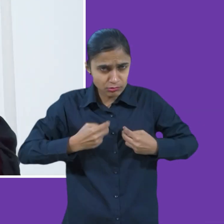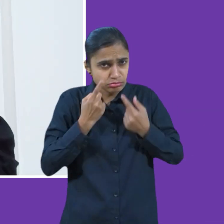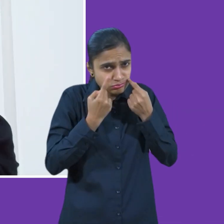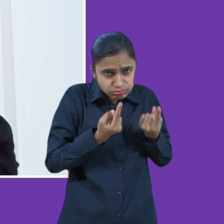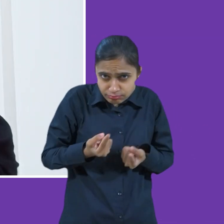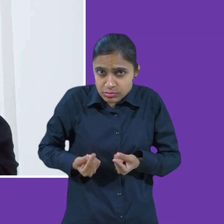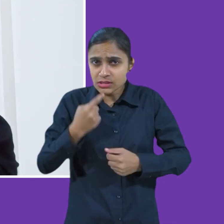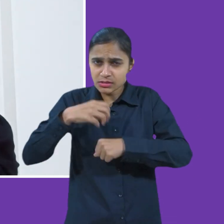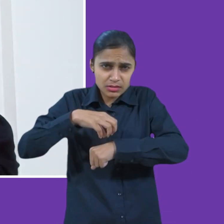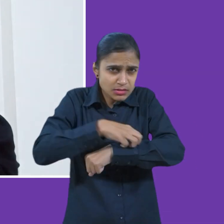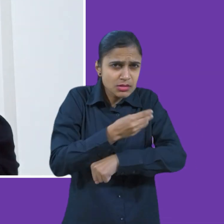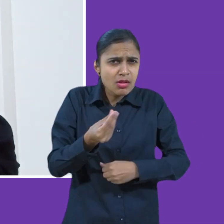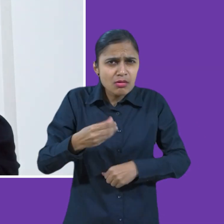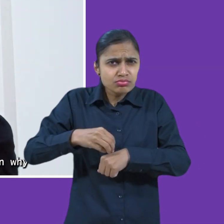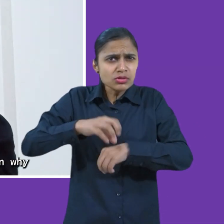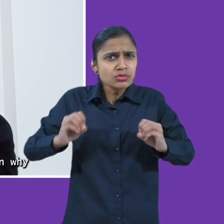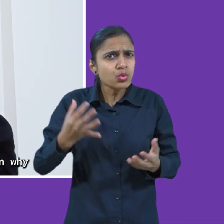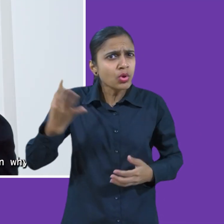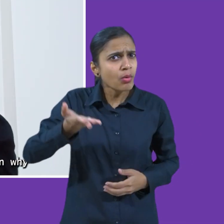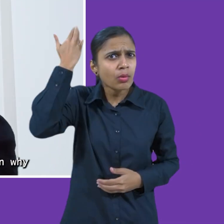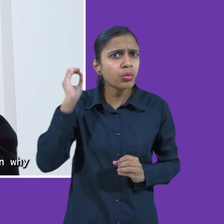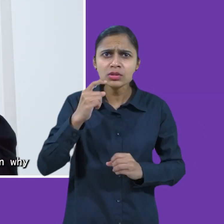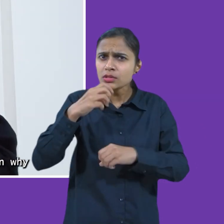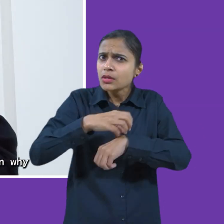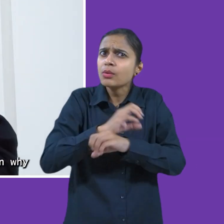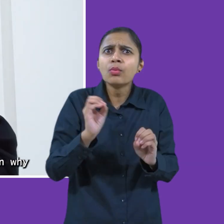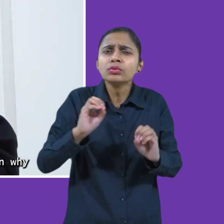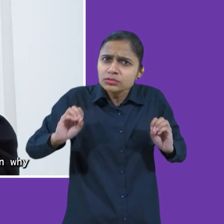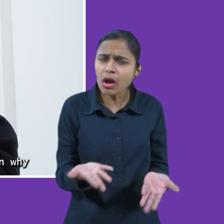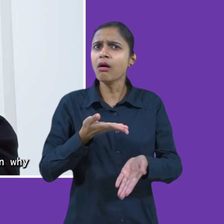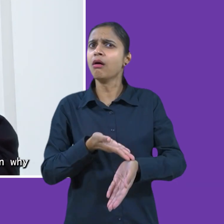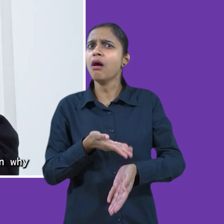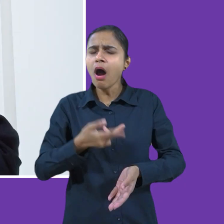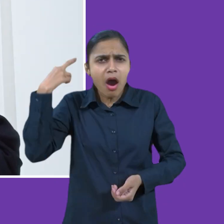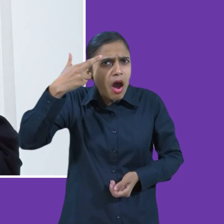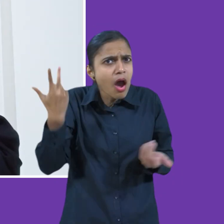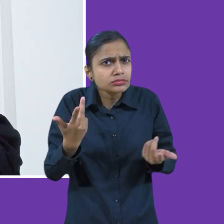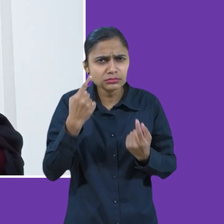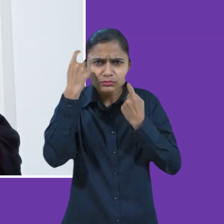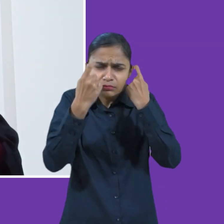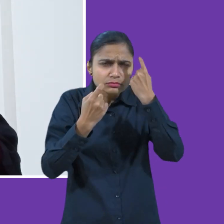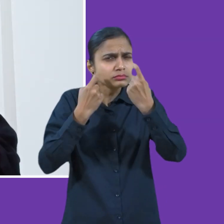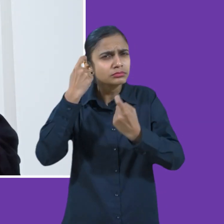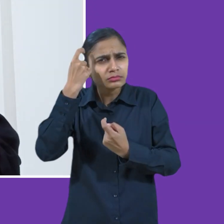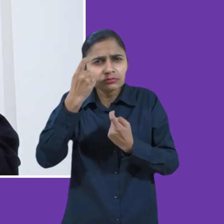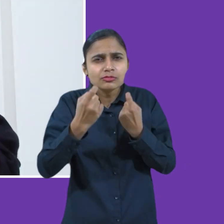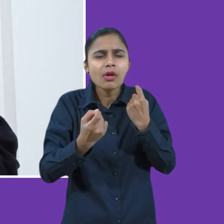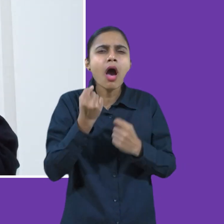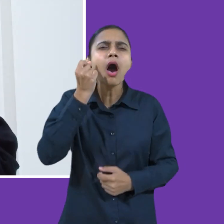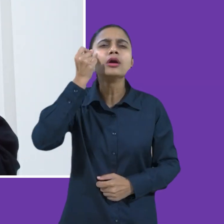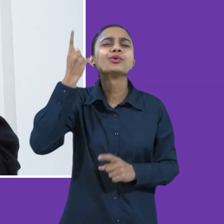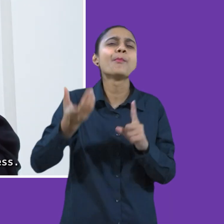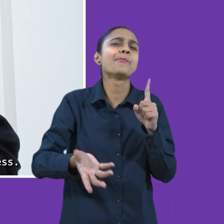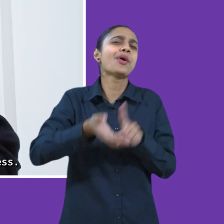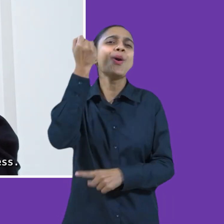body actually. So then like I noticed that this was not there before. Then why is it coming? Then I also noticed that